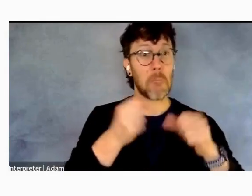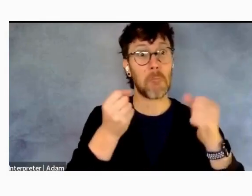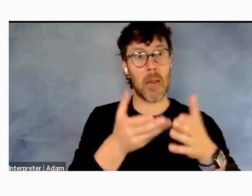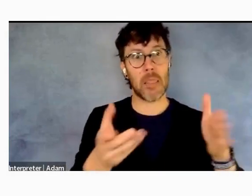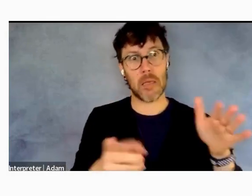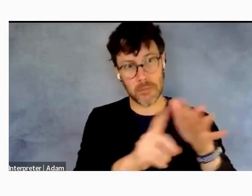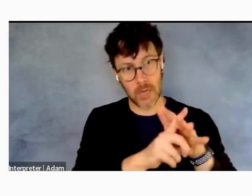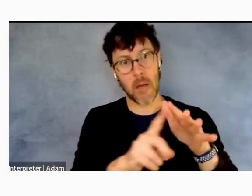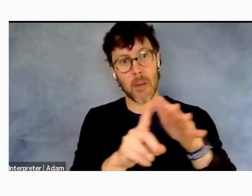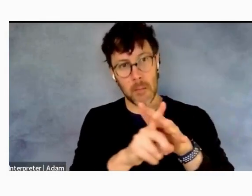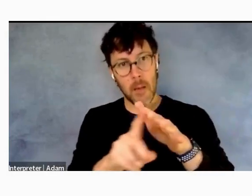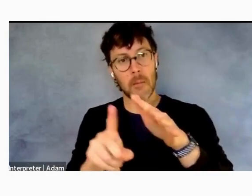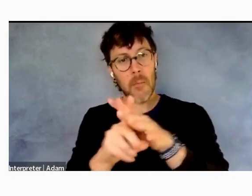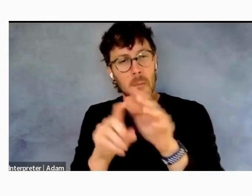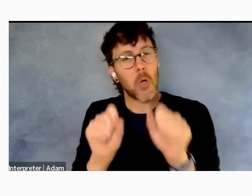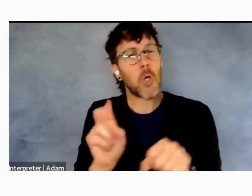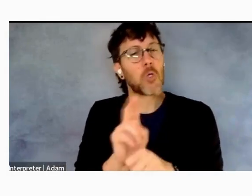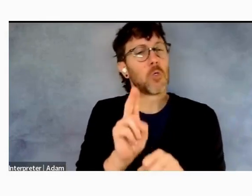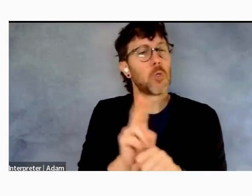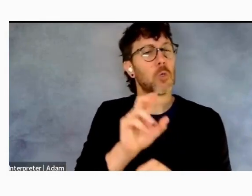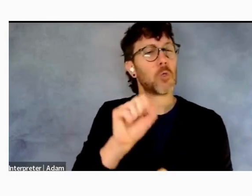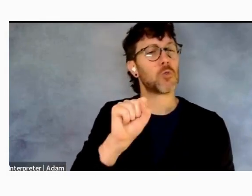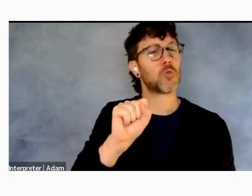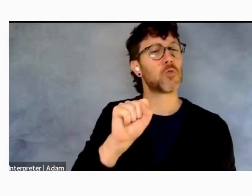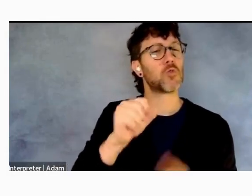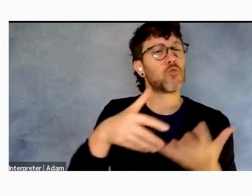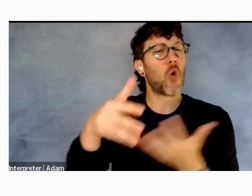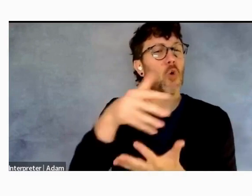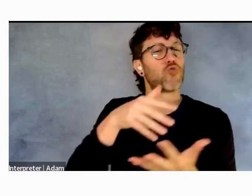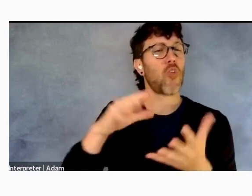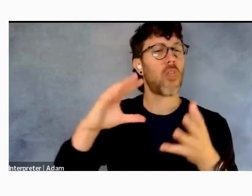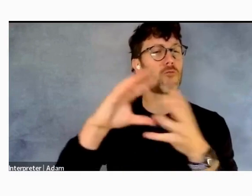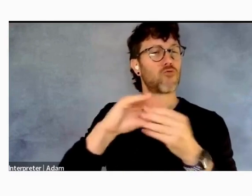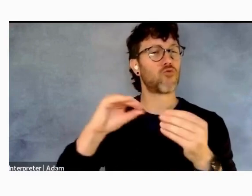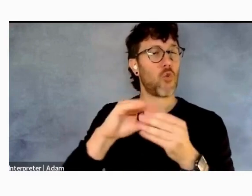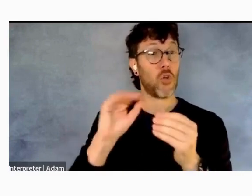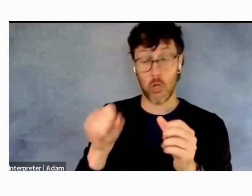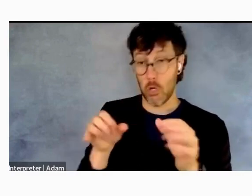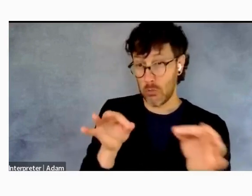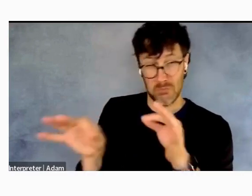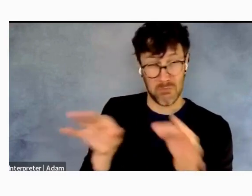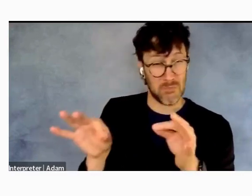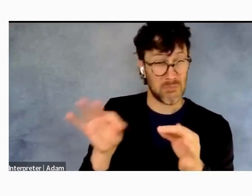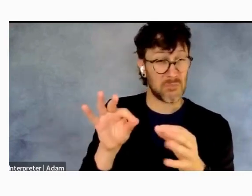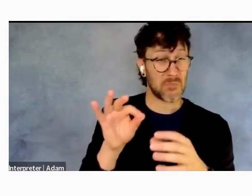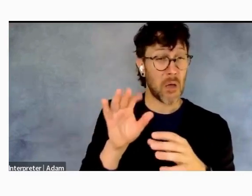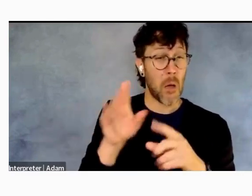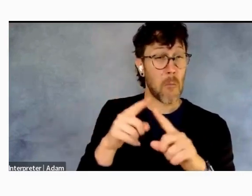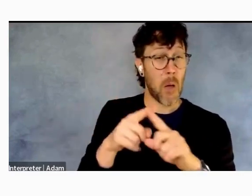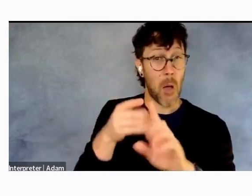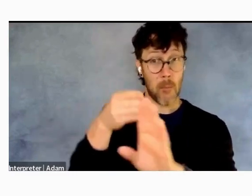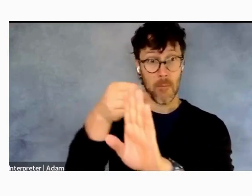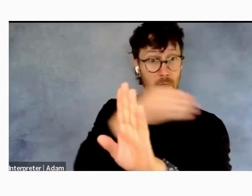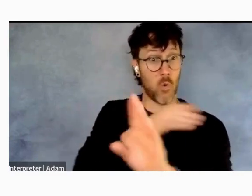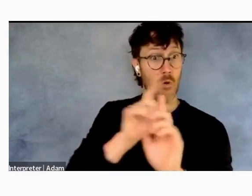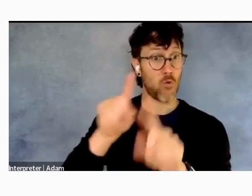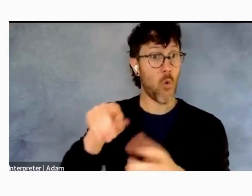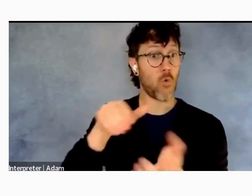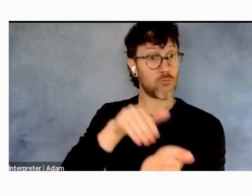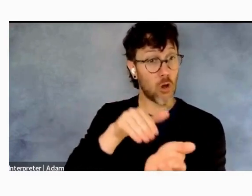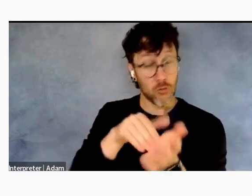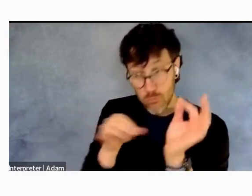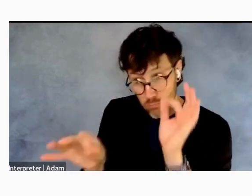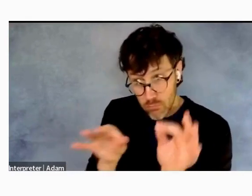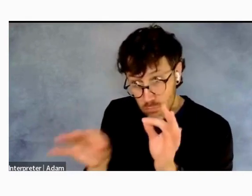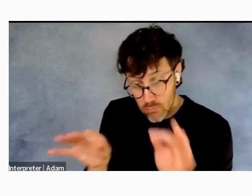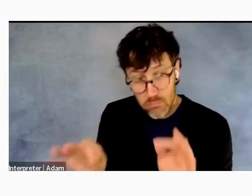use a social story for. So you could use a social story about going to the doctors. You could use a social story